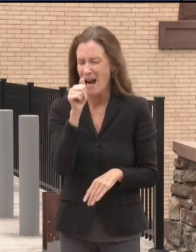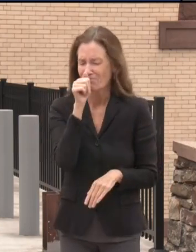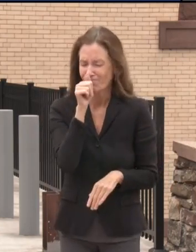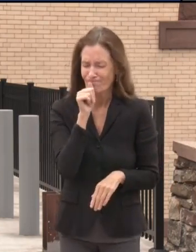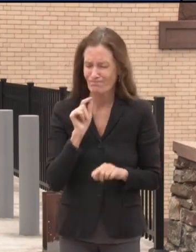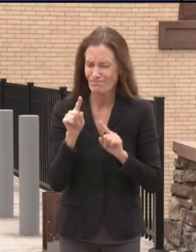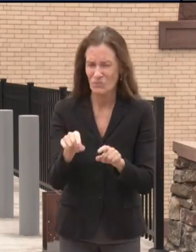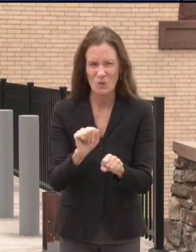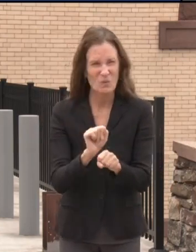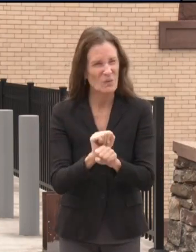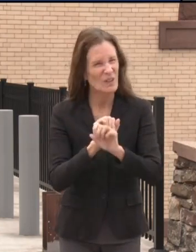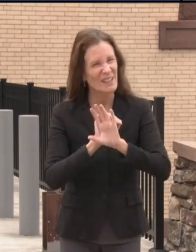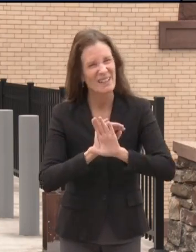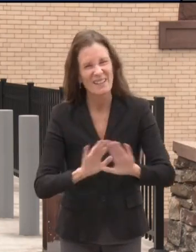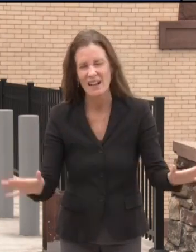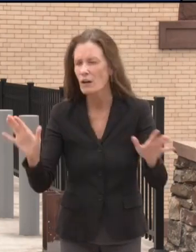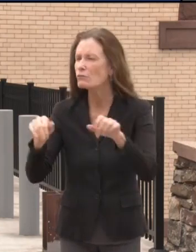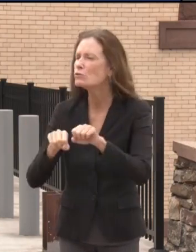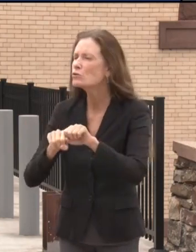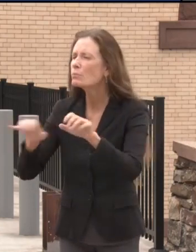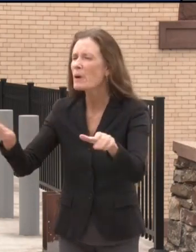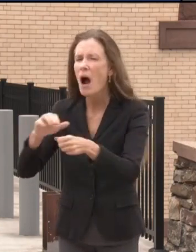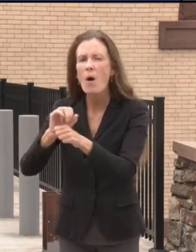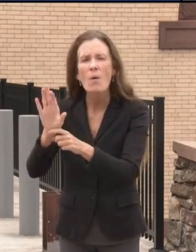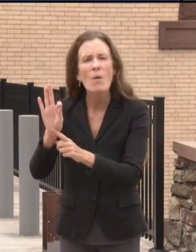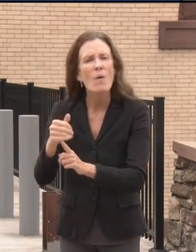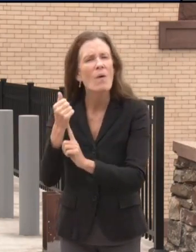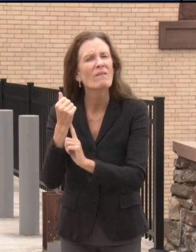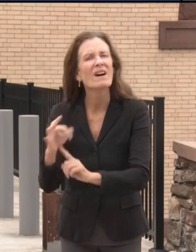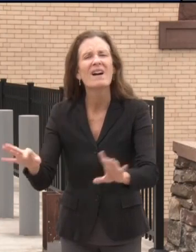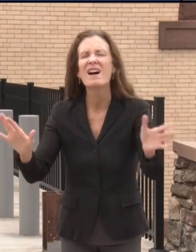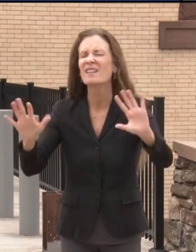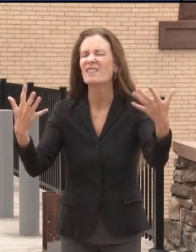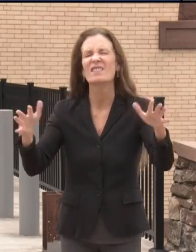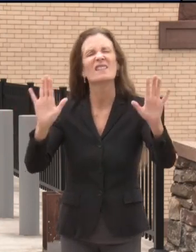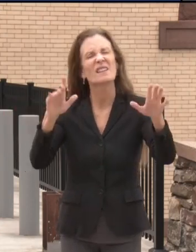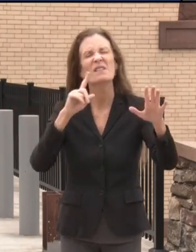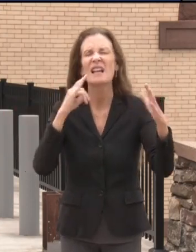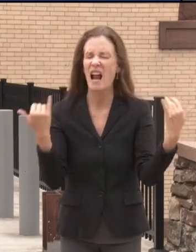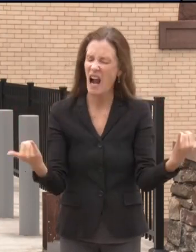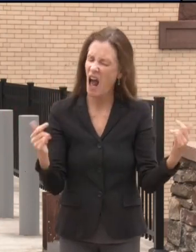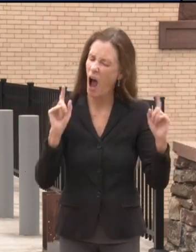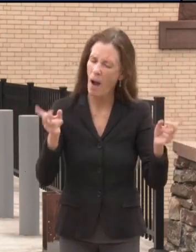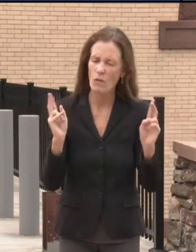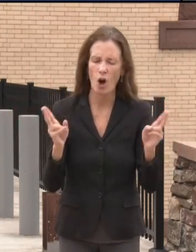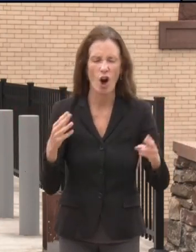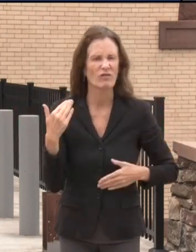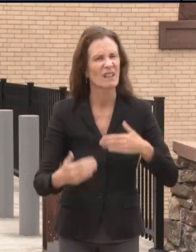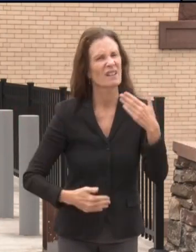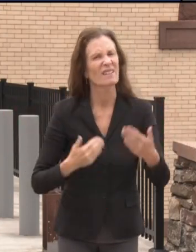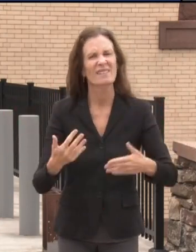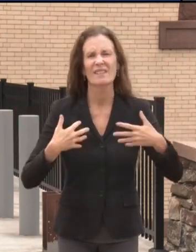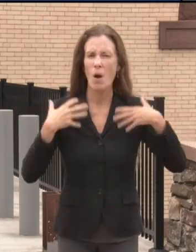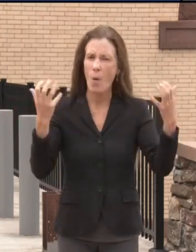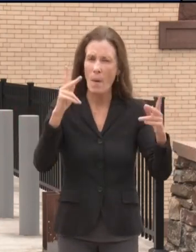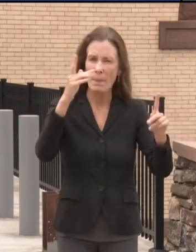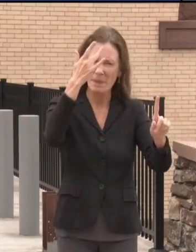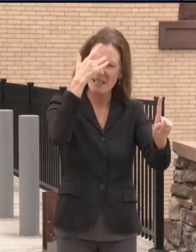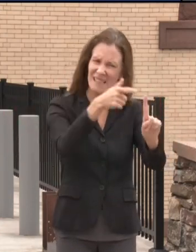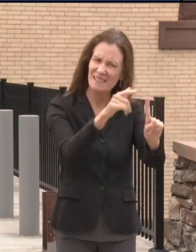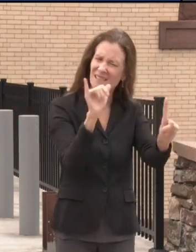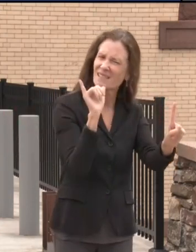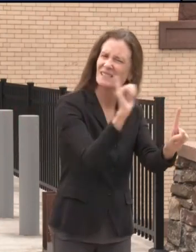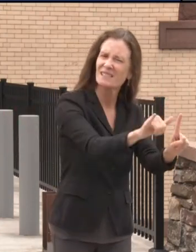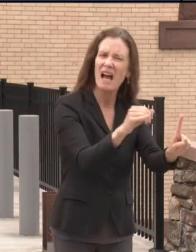going to be contagious and get someone else sick. They should not be confronted with that. They should be given the opportunity to heal,